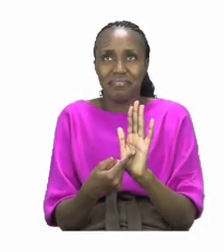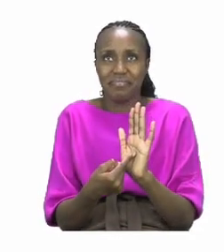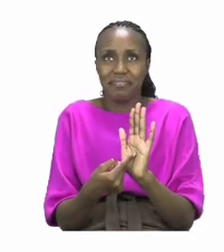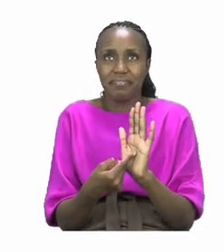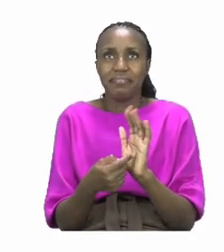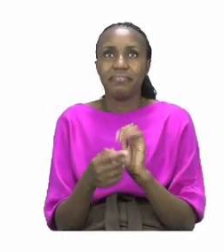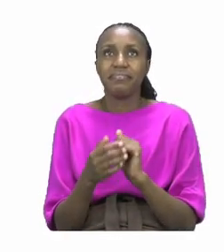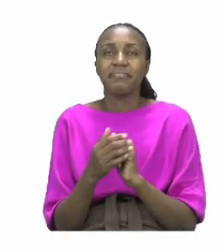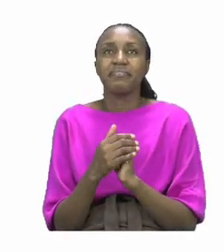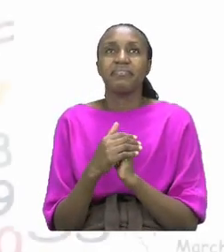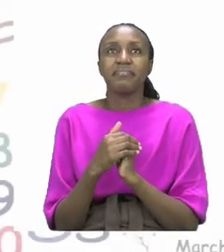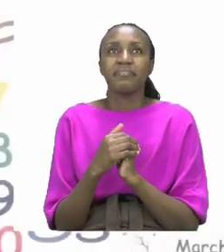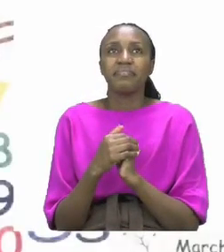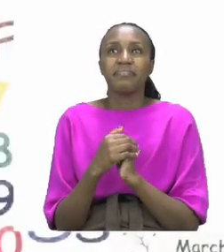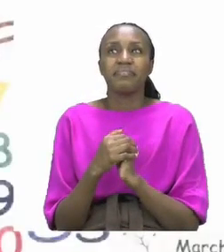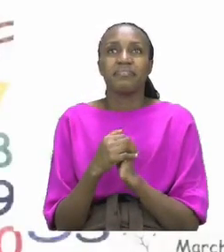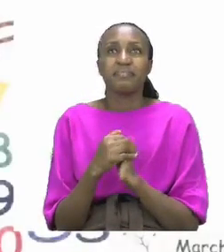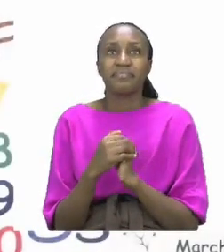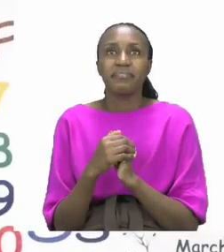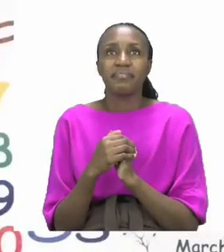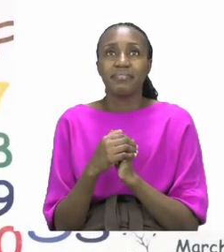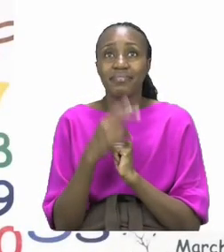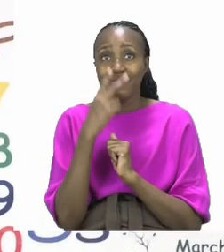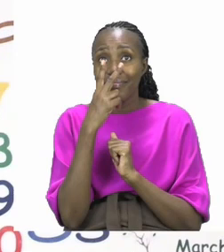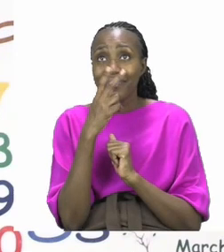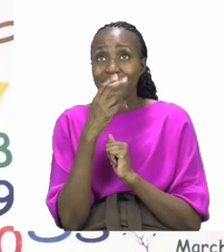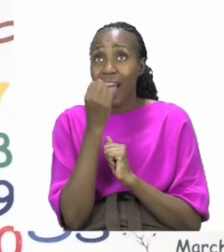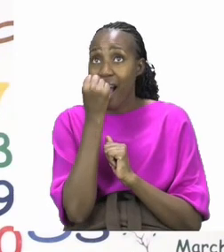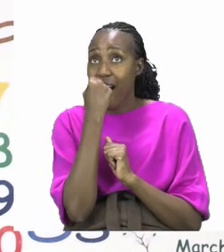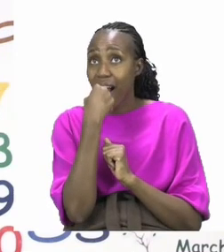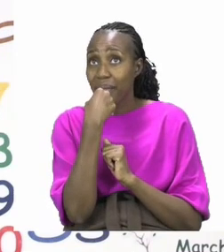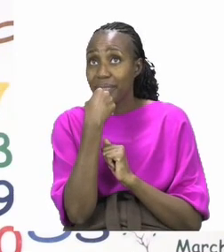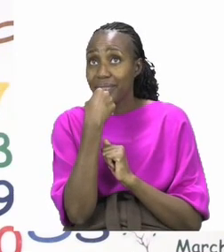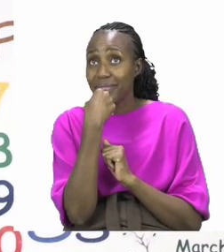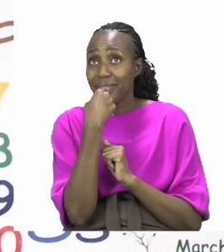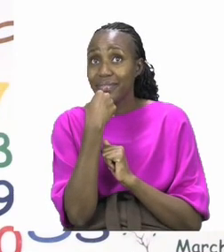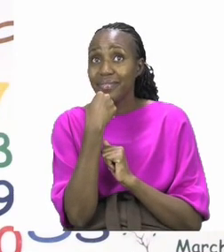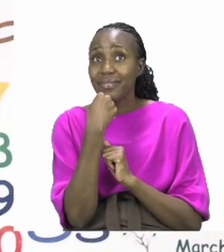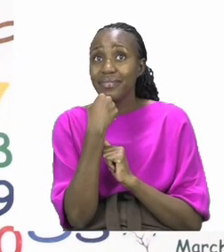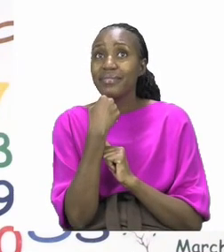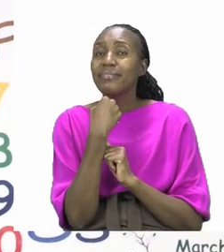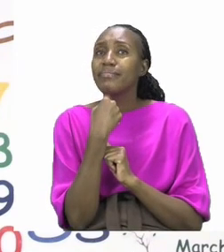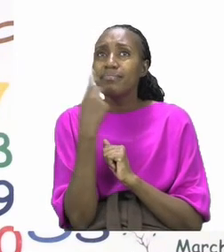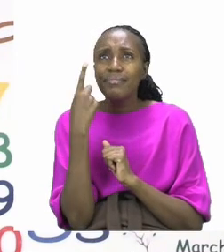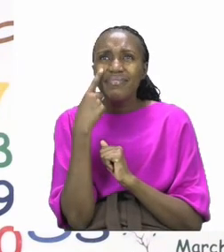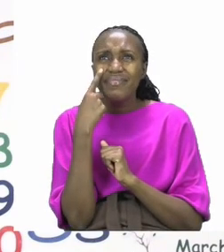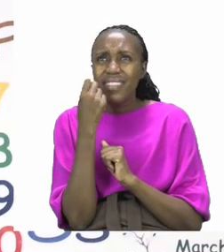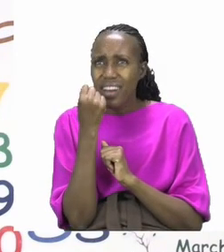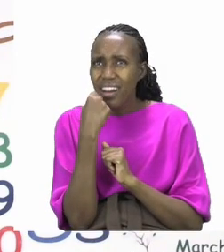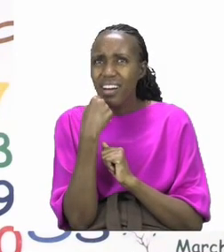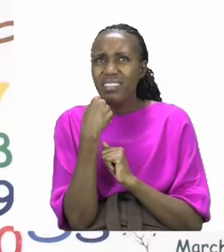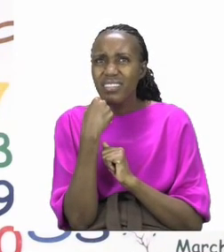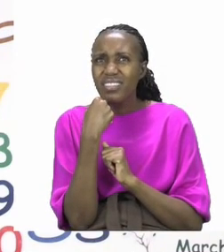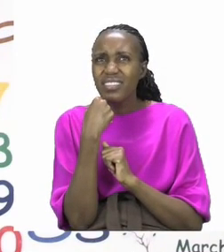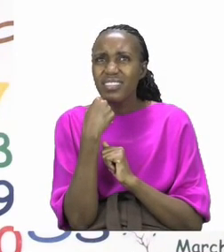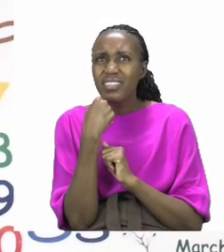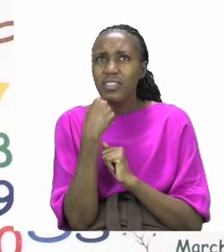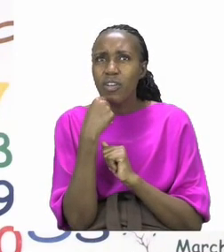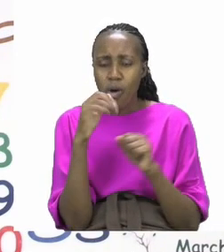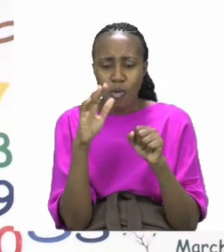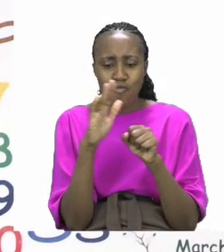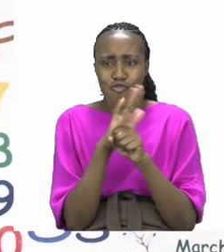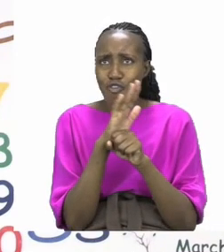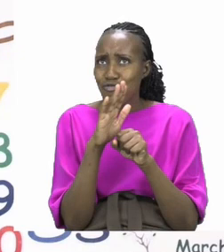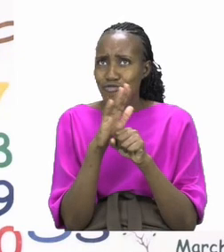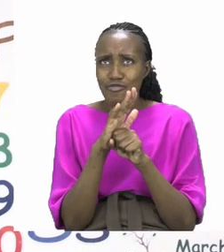In front of me, I have an apple. Now, as you can see, the apple is full. There's nothing wrong